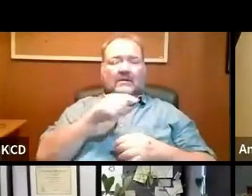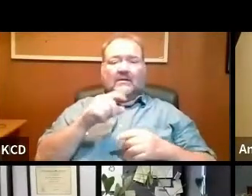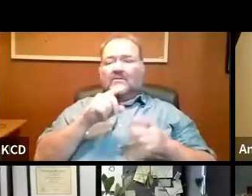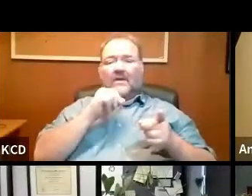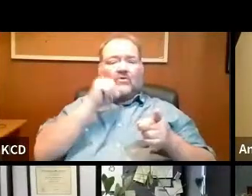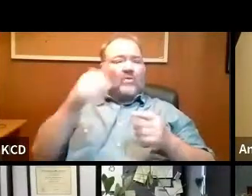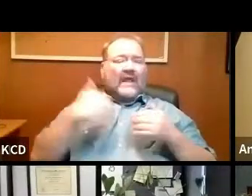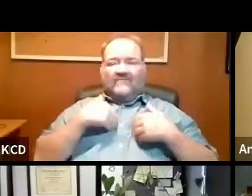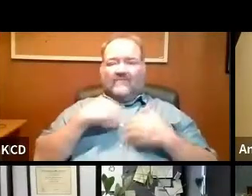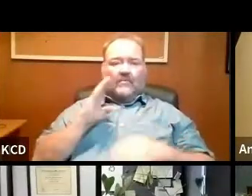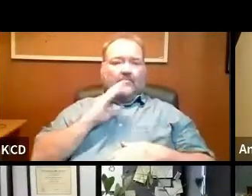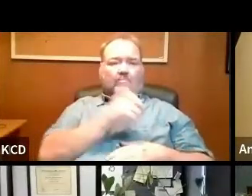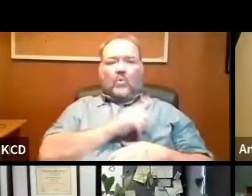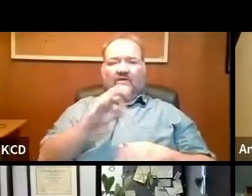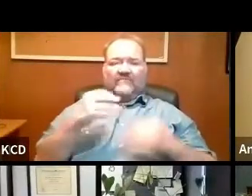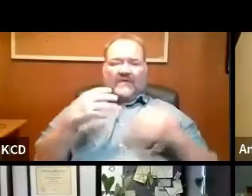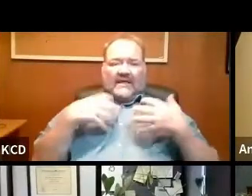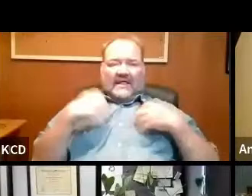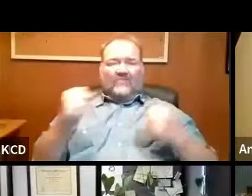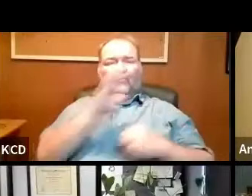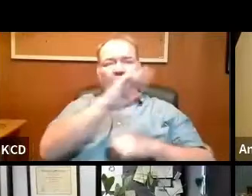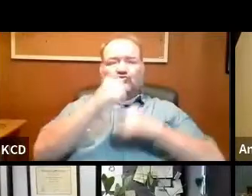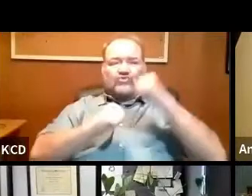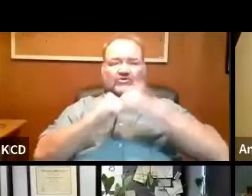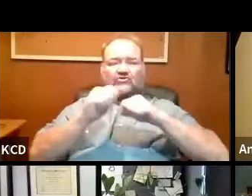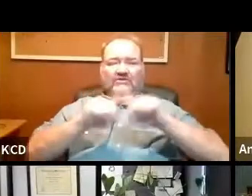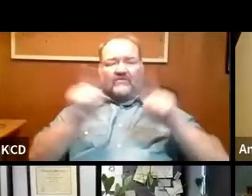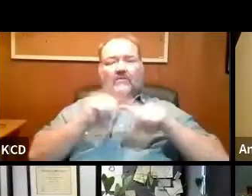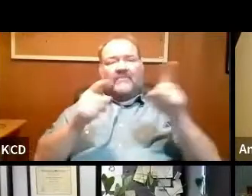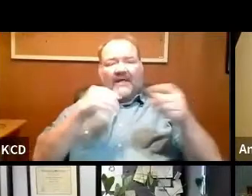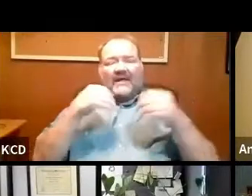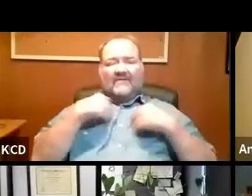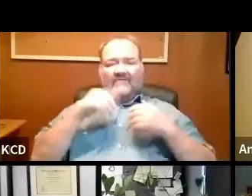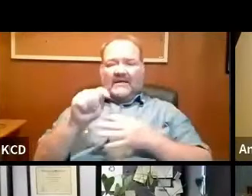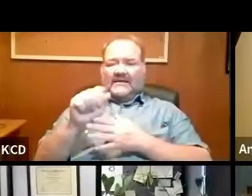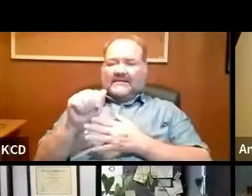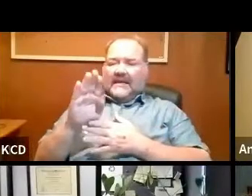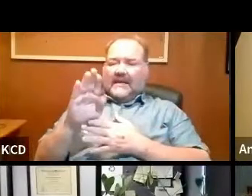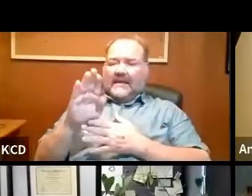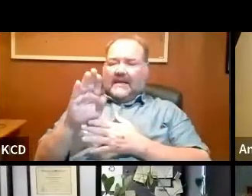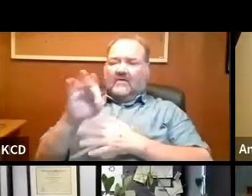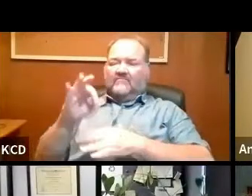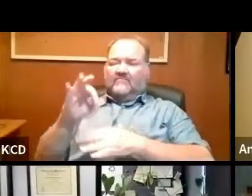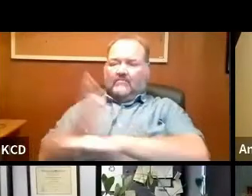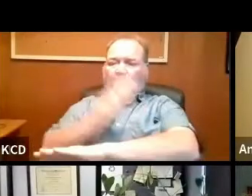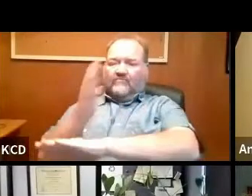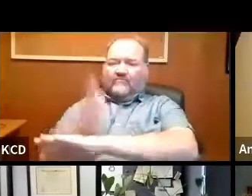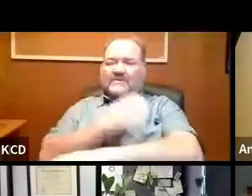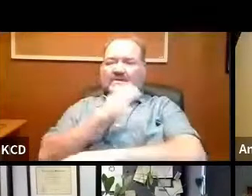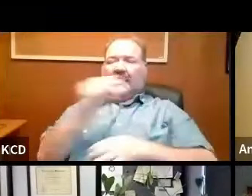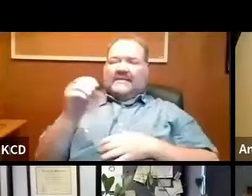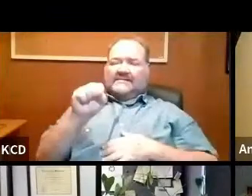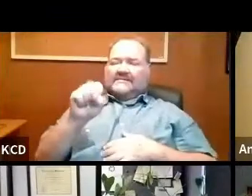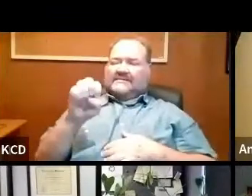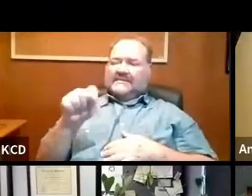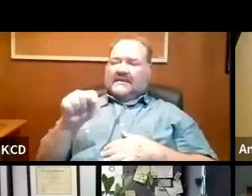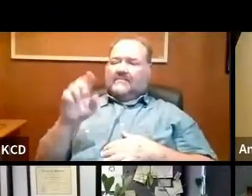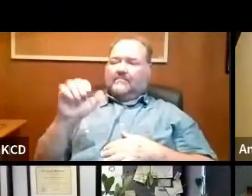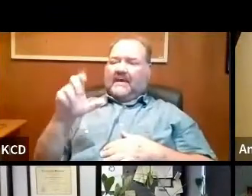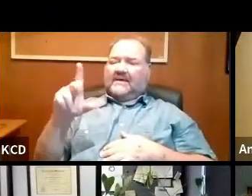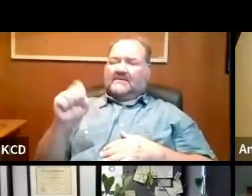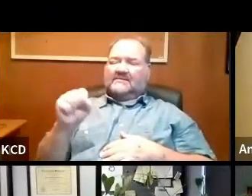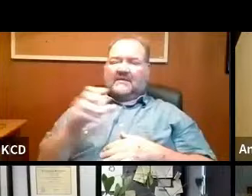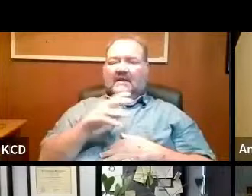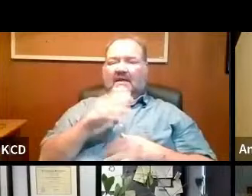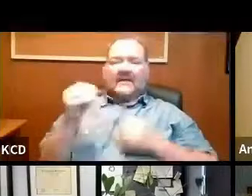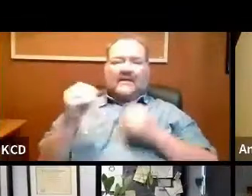have a board of health, their structure is different, but they have a table of essentially improvements and setbacks. And while it's